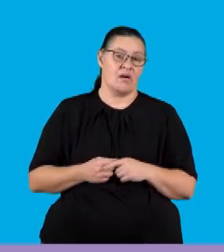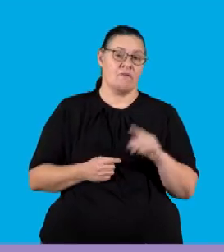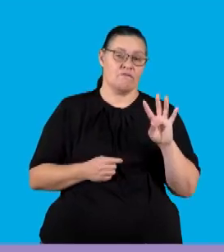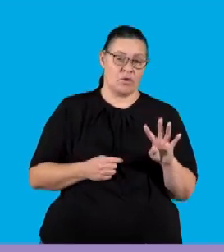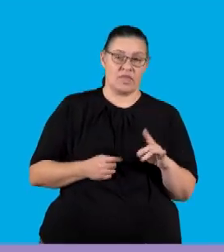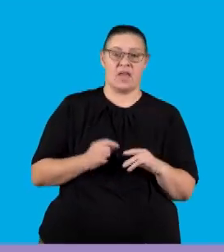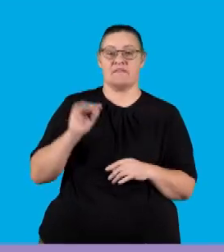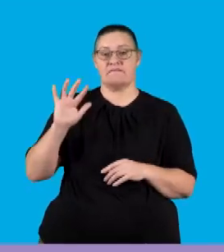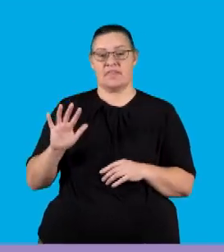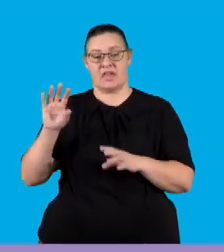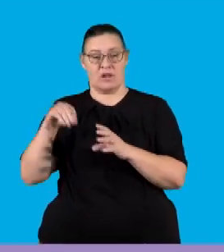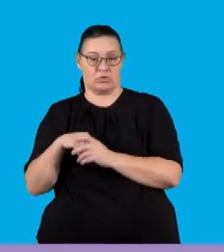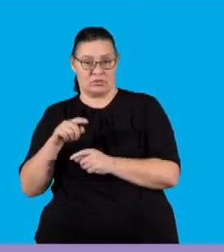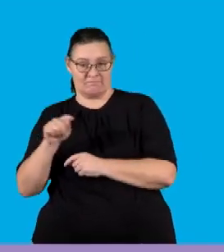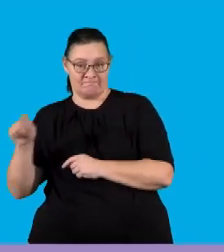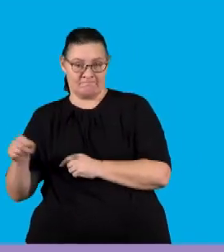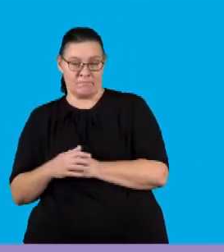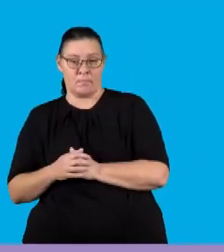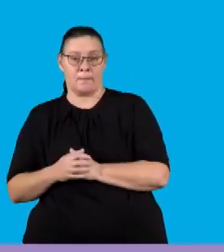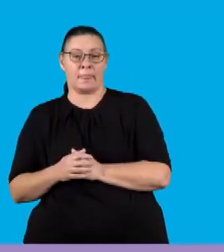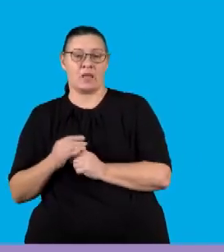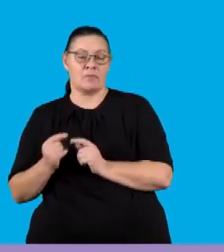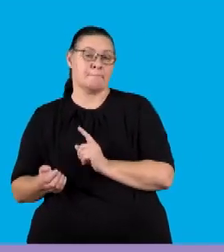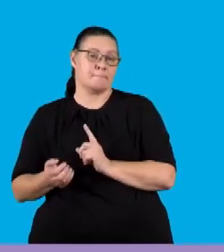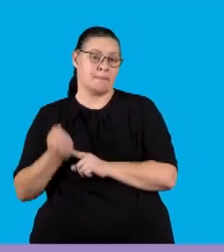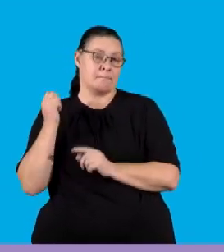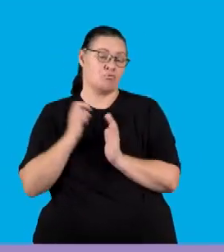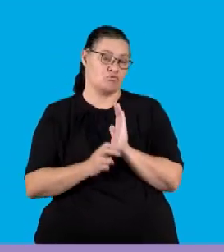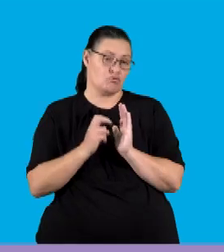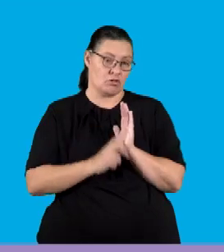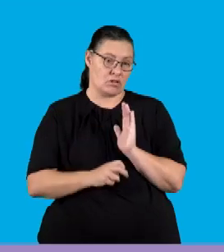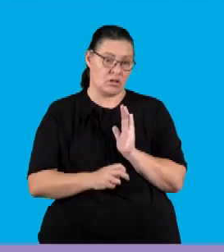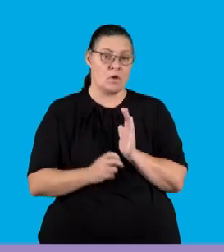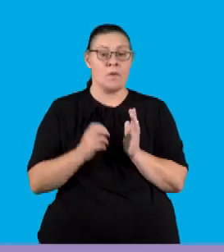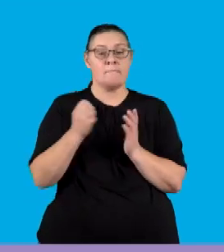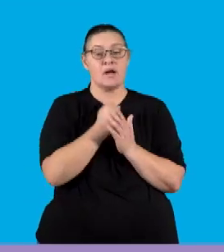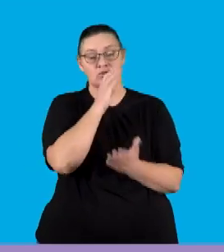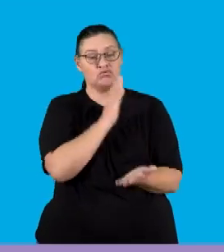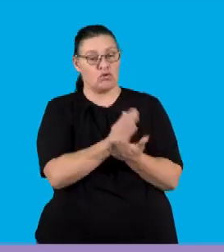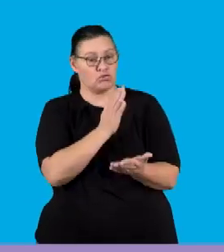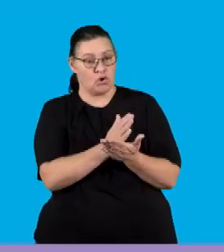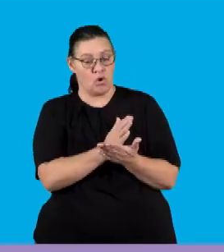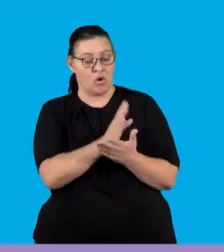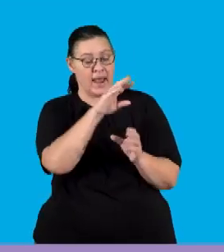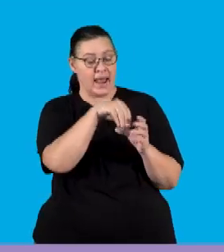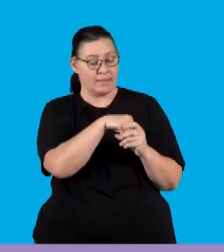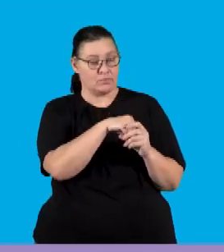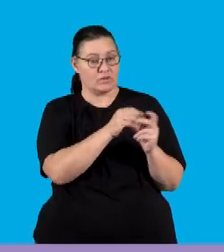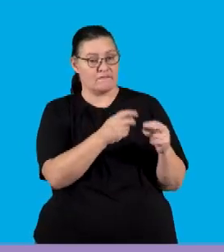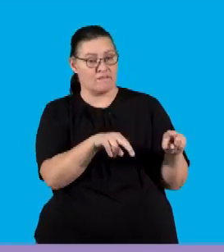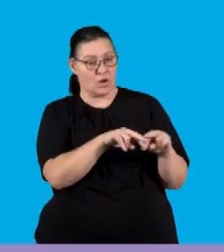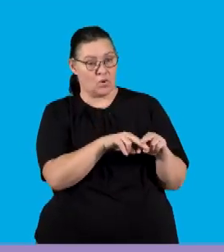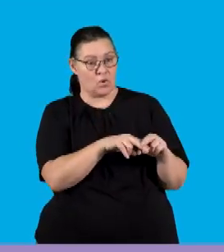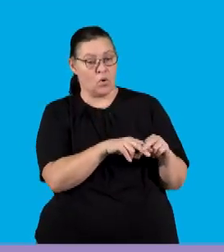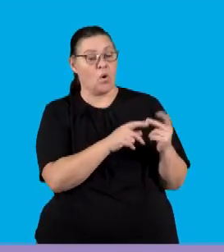fifth input value as well. Now remember, for us to determine the rule, we need to make sure that the input values